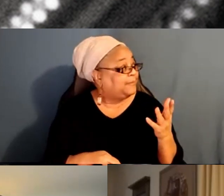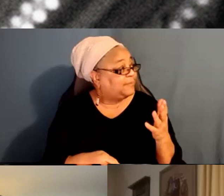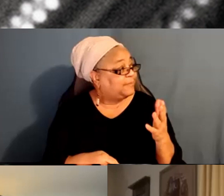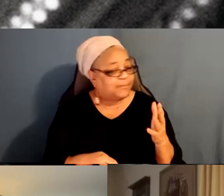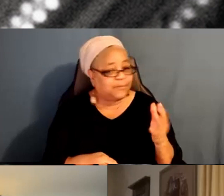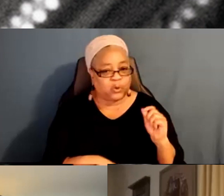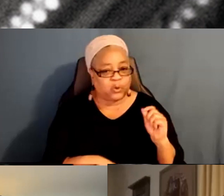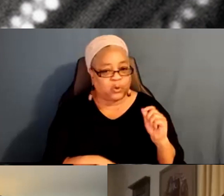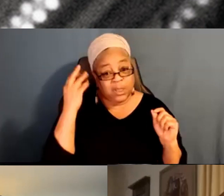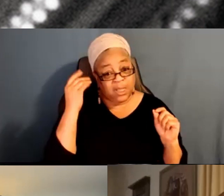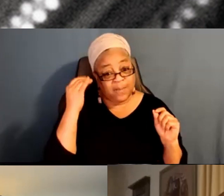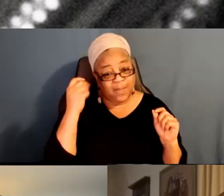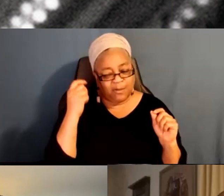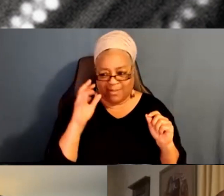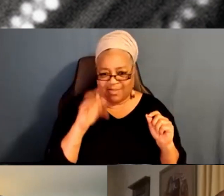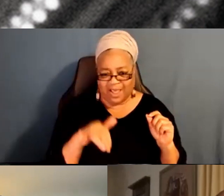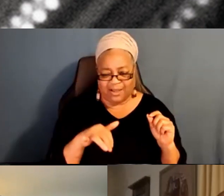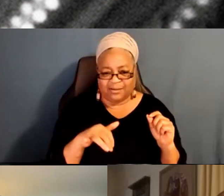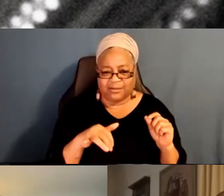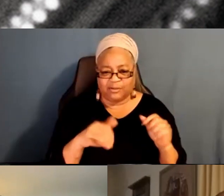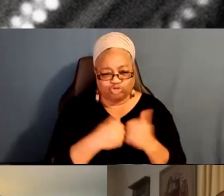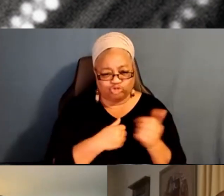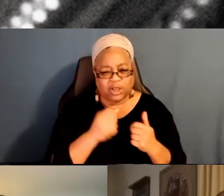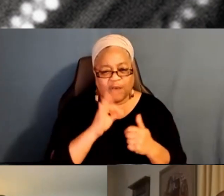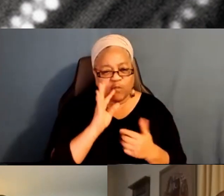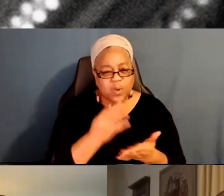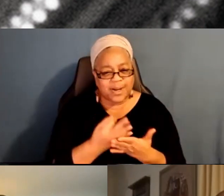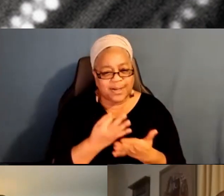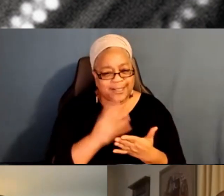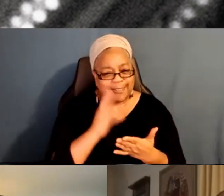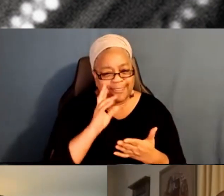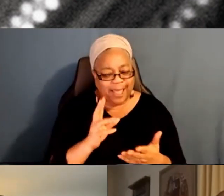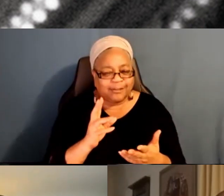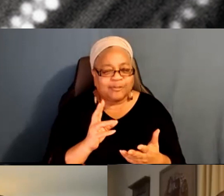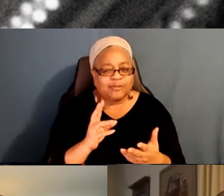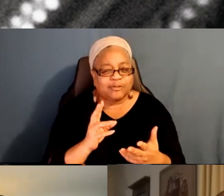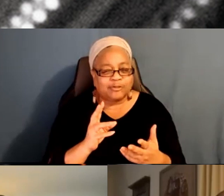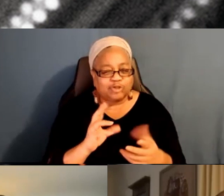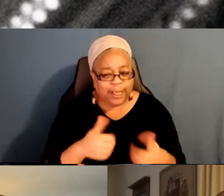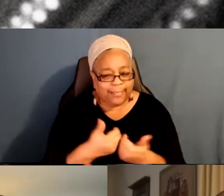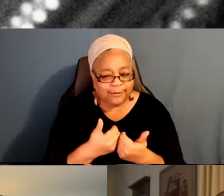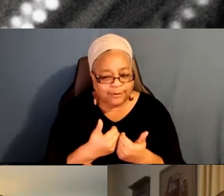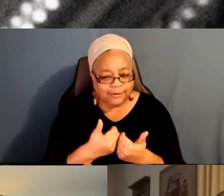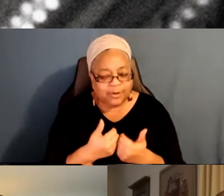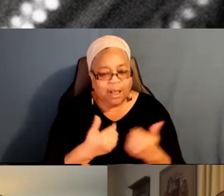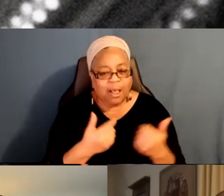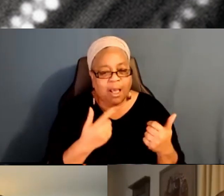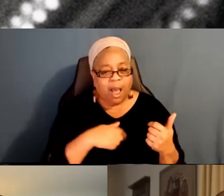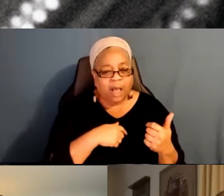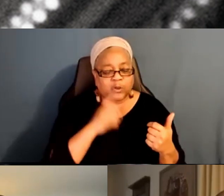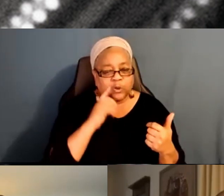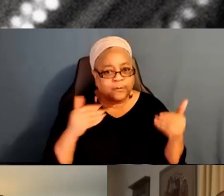to think of it as a structure of witnessing that challenges us to go beyond